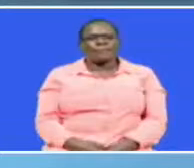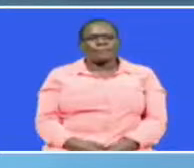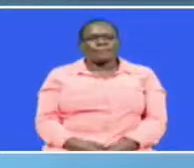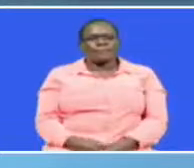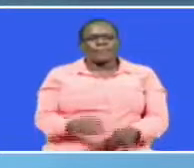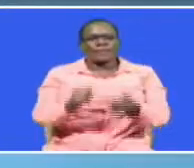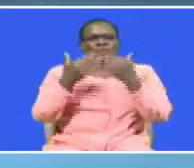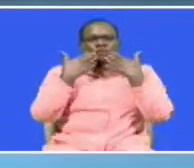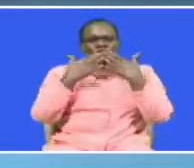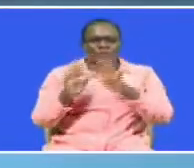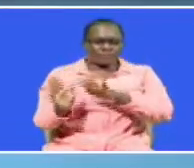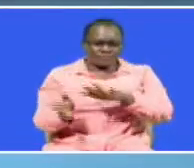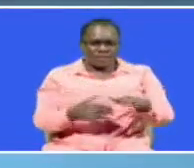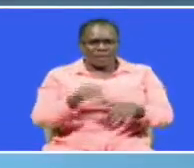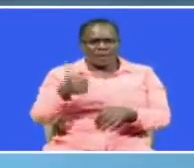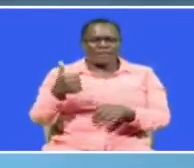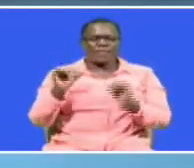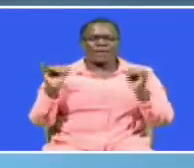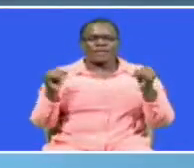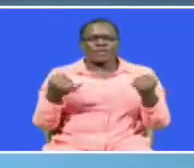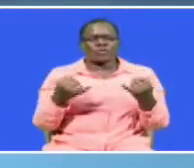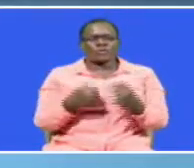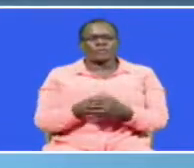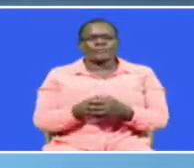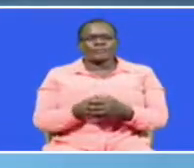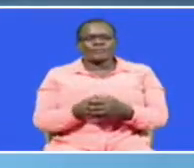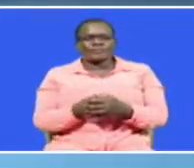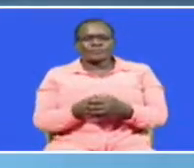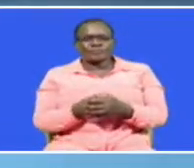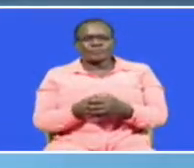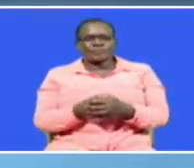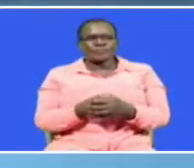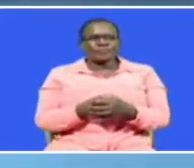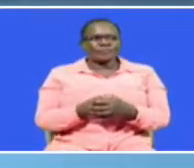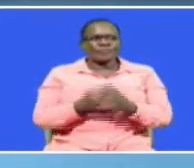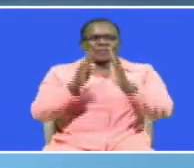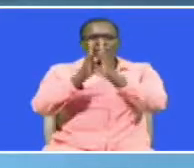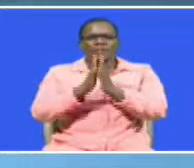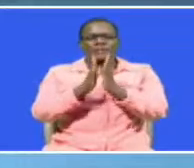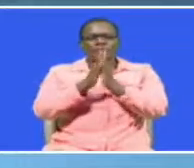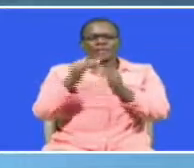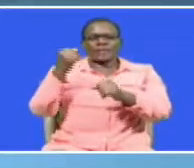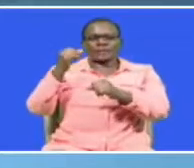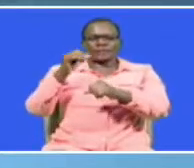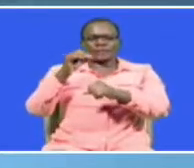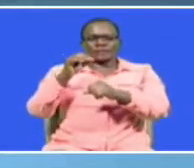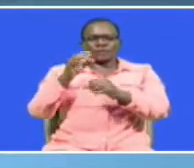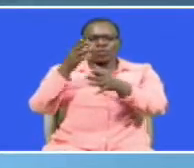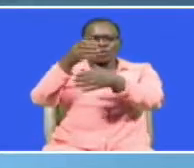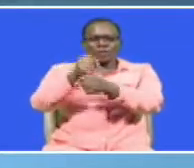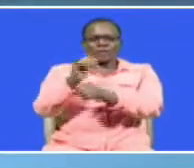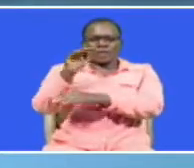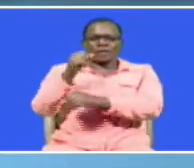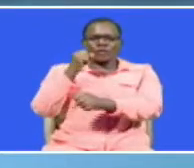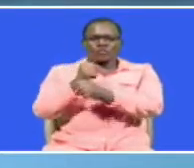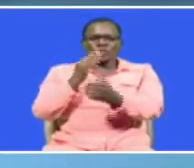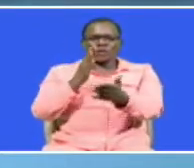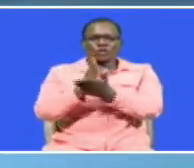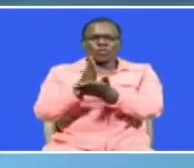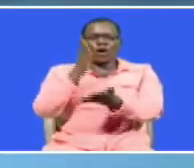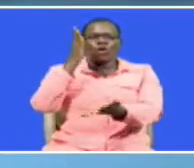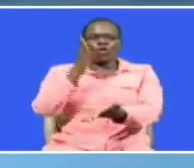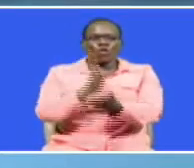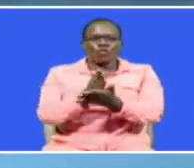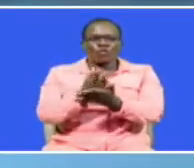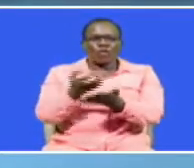That's all the sports, but let's take a look at other news making headlines. Heads of religious institutions have been urged to ensure they have